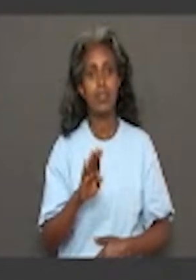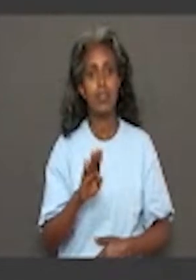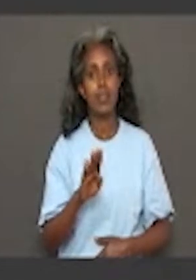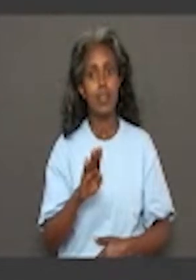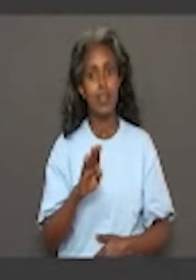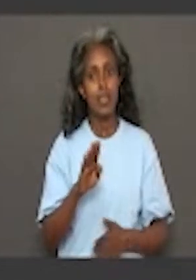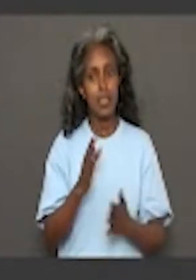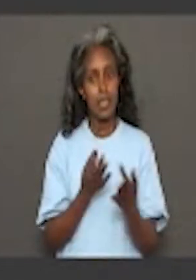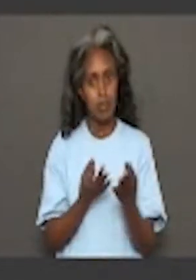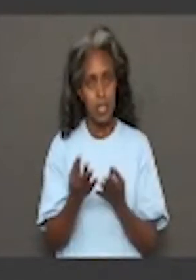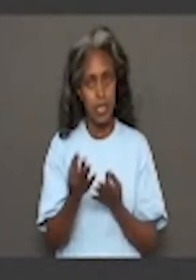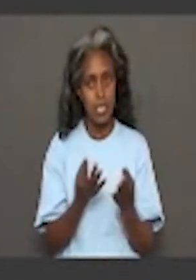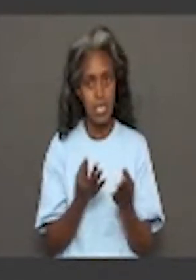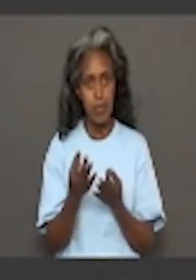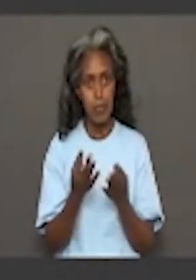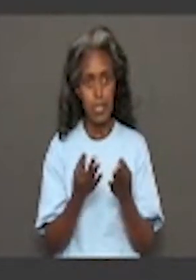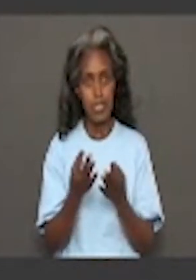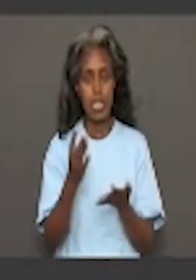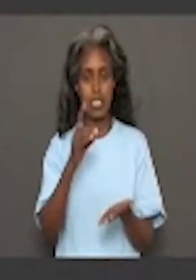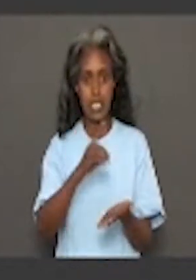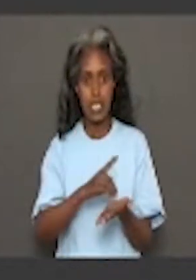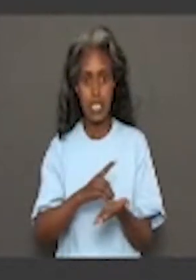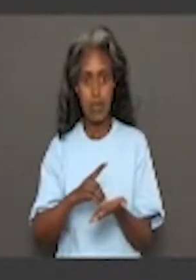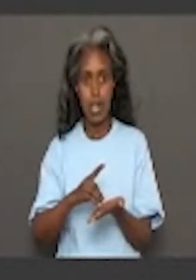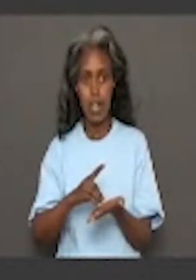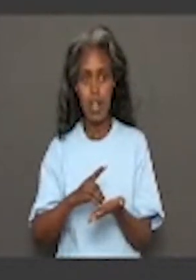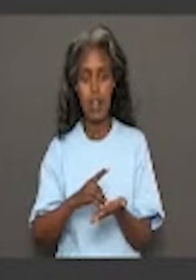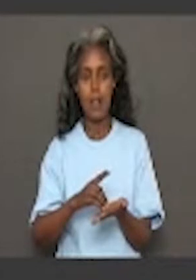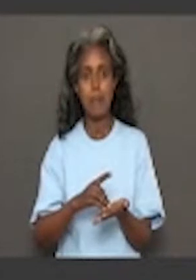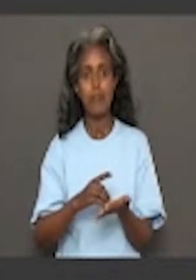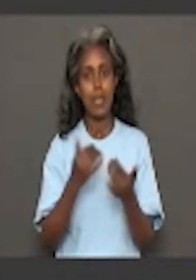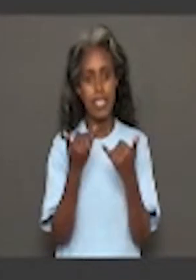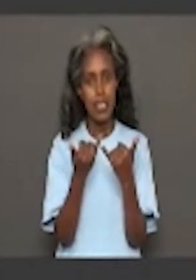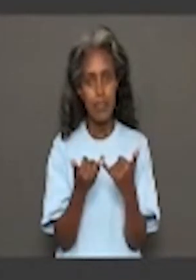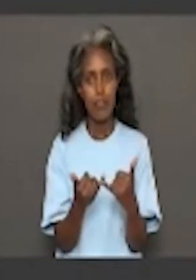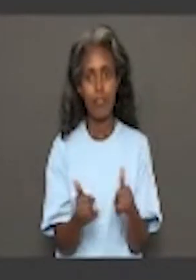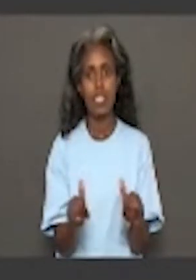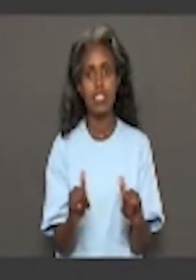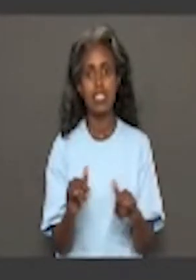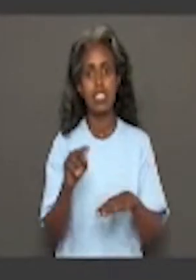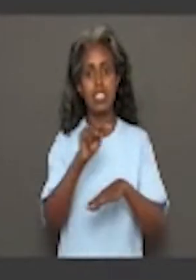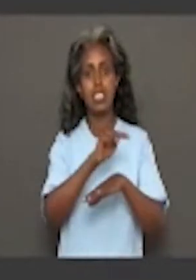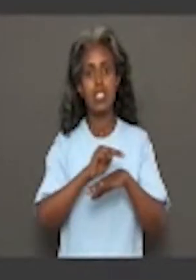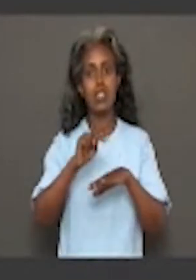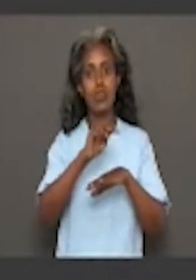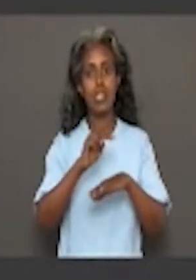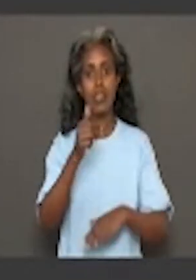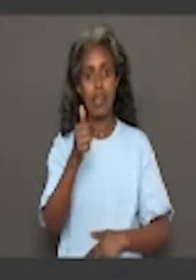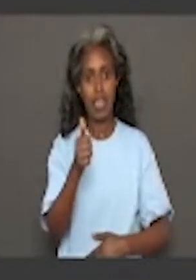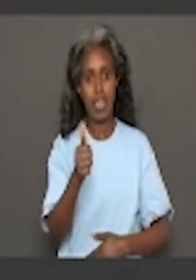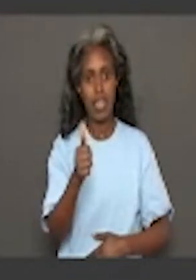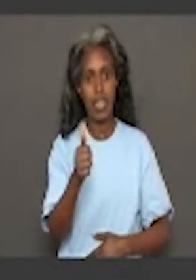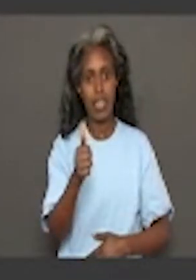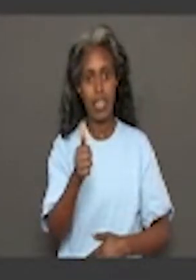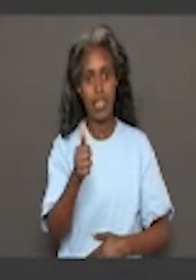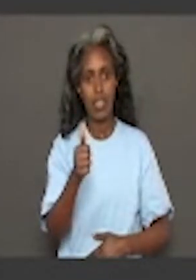b can be expressed as a decimal by dividing the numerator